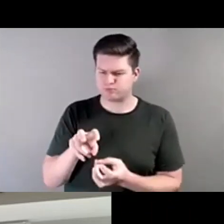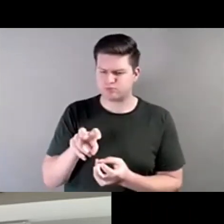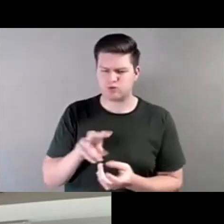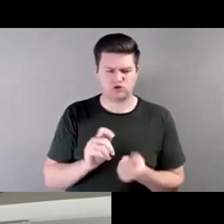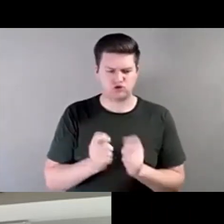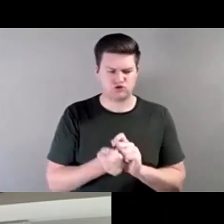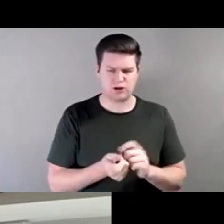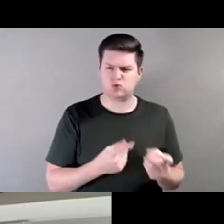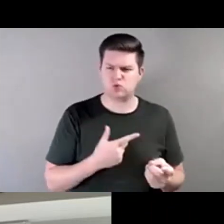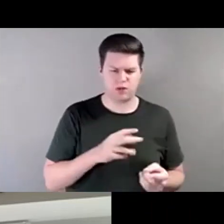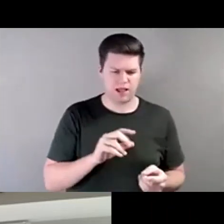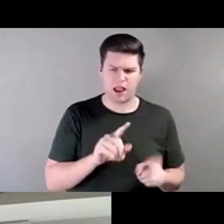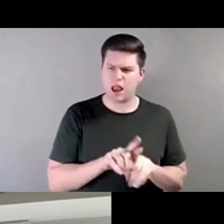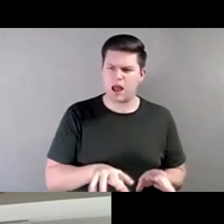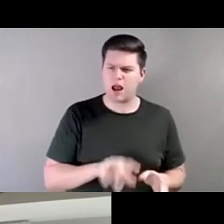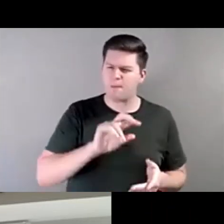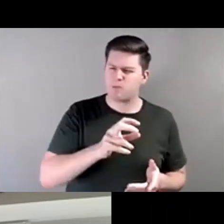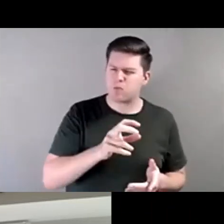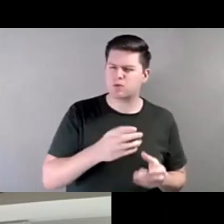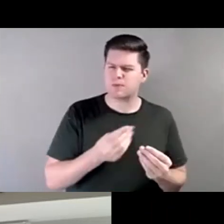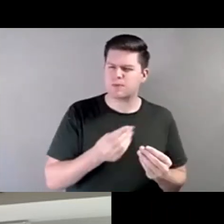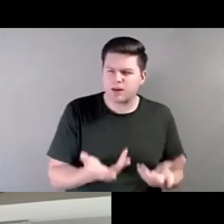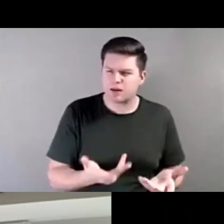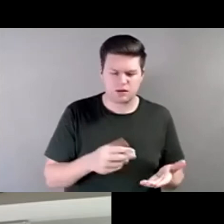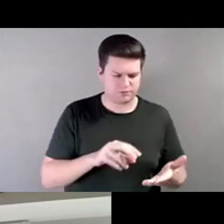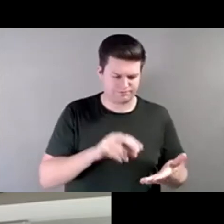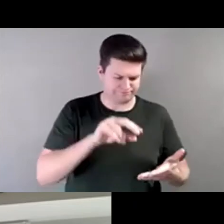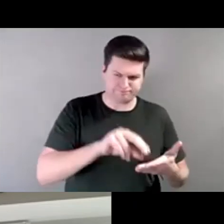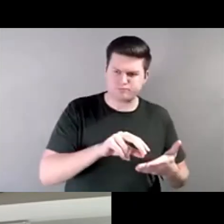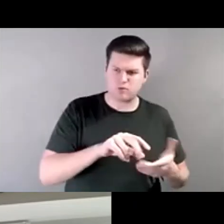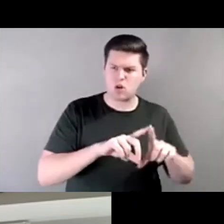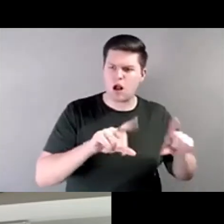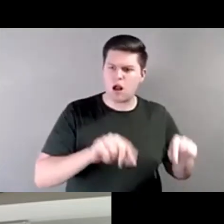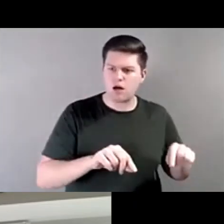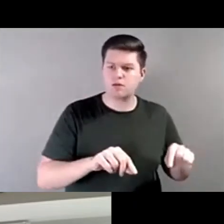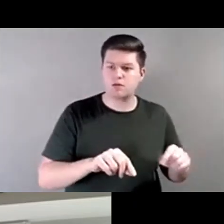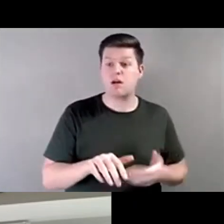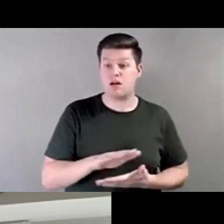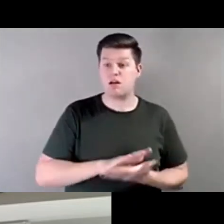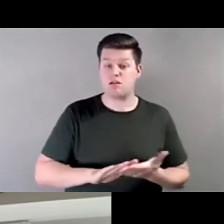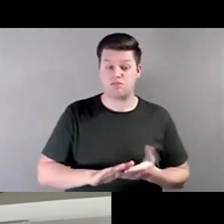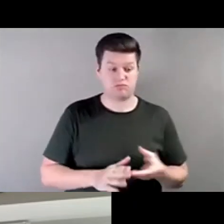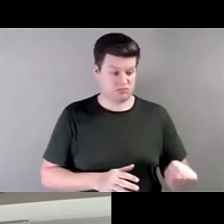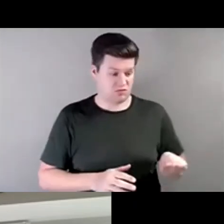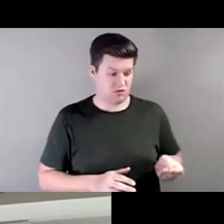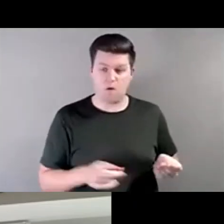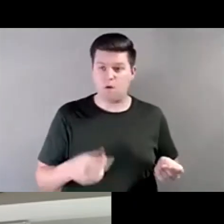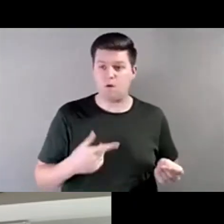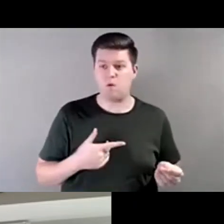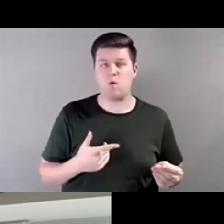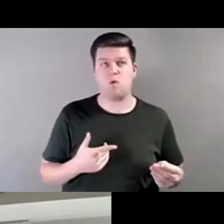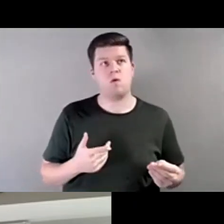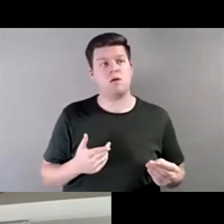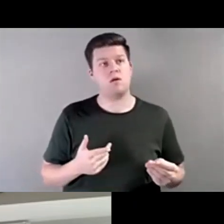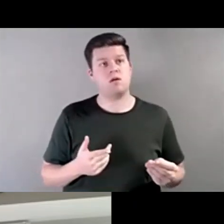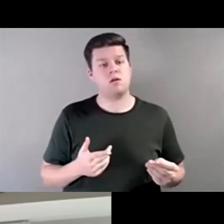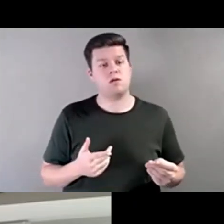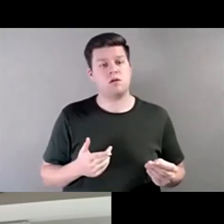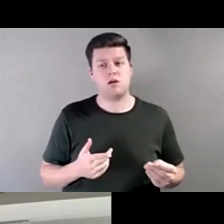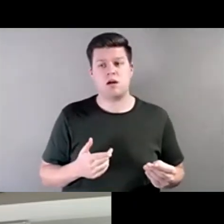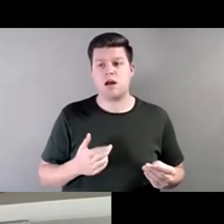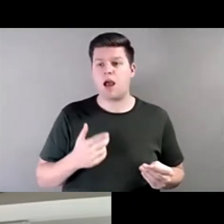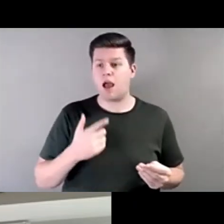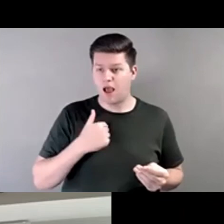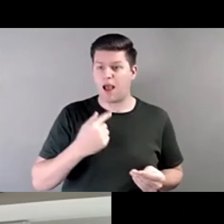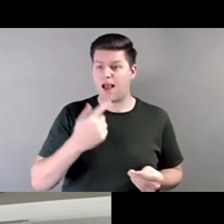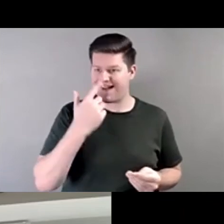obviously we would then, the responsibility would lie with us as the disabled person to then update that as